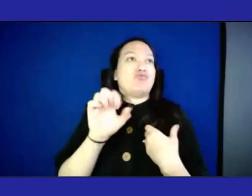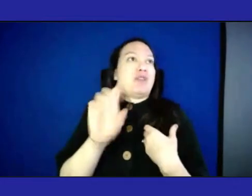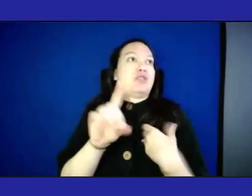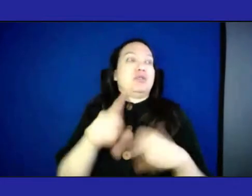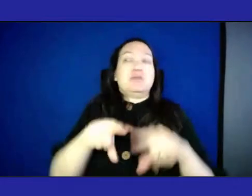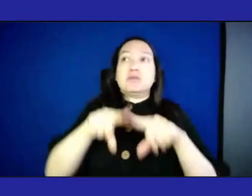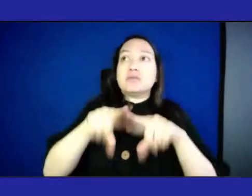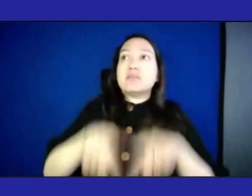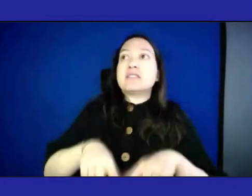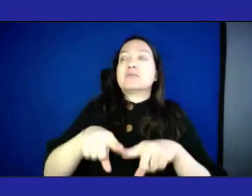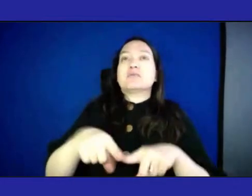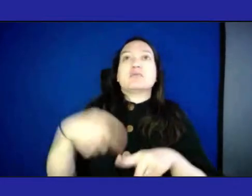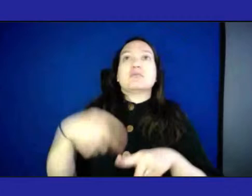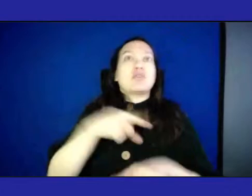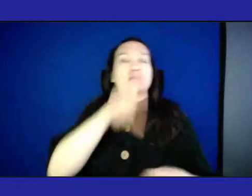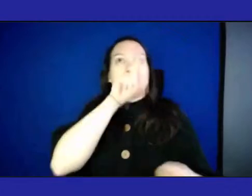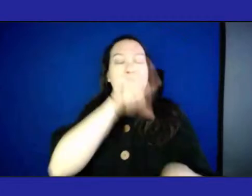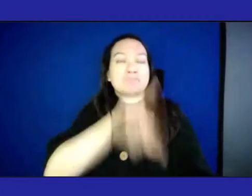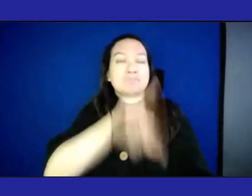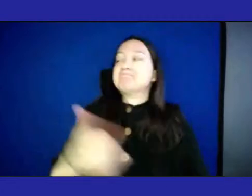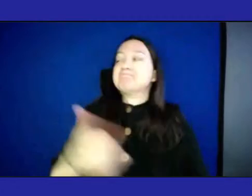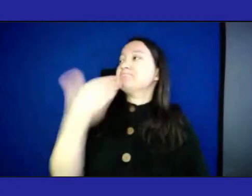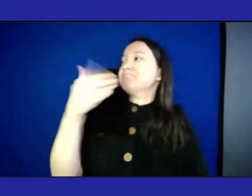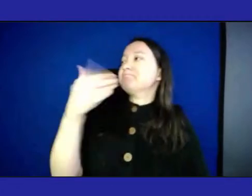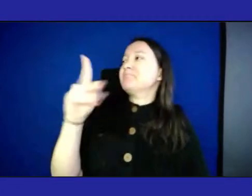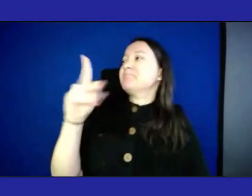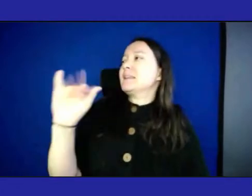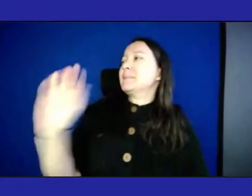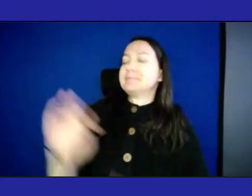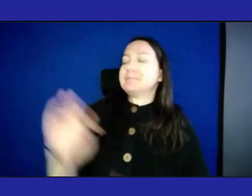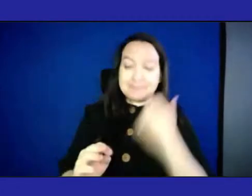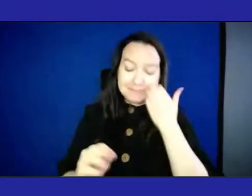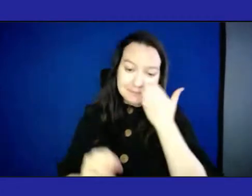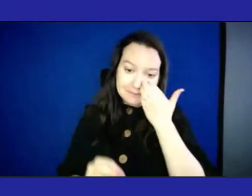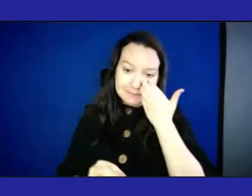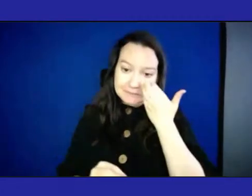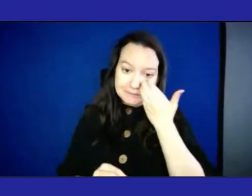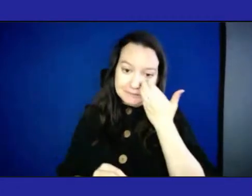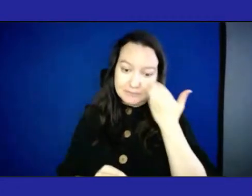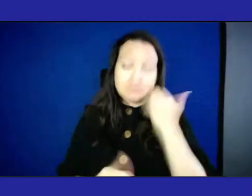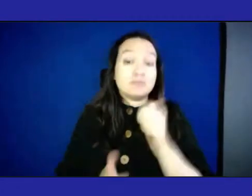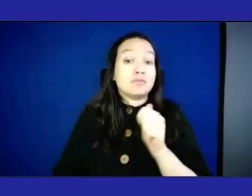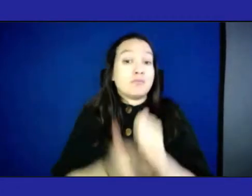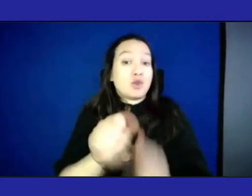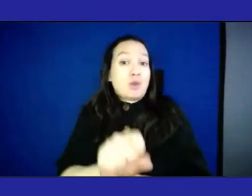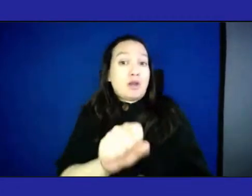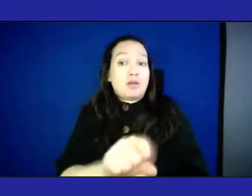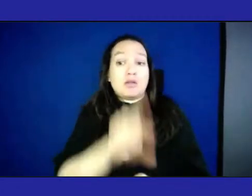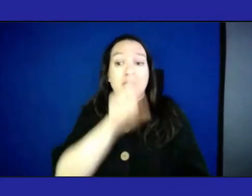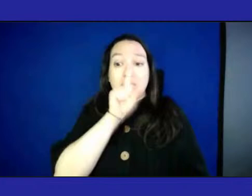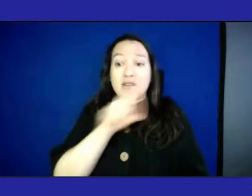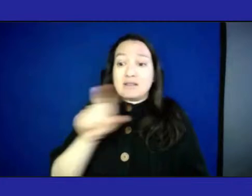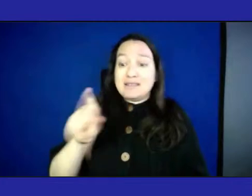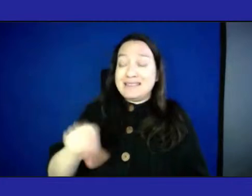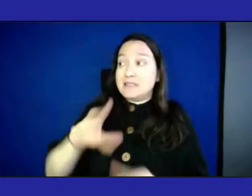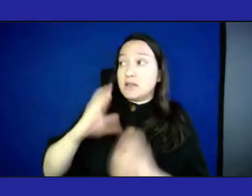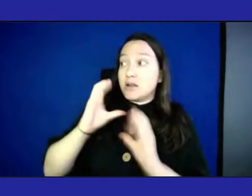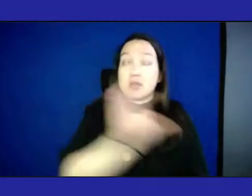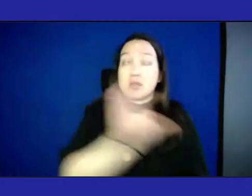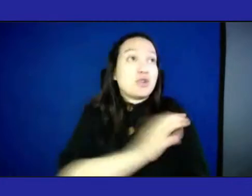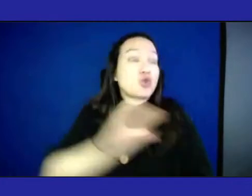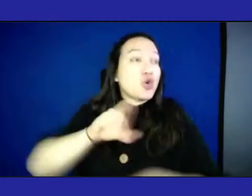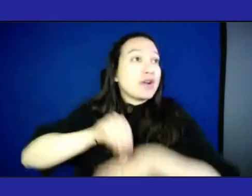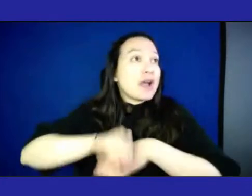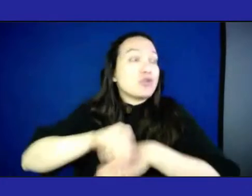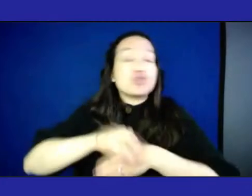user responses. Thank you, Kim. Yeah, so most of the work we do is responding to the needs of our clinical councils, our end users,